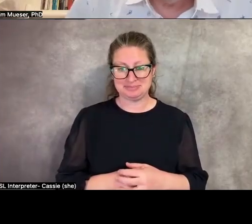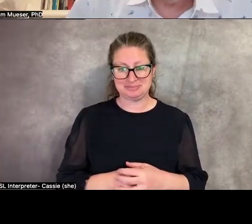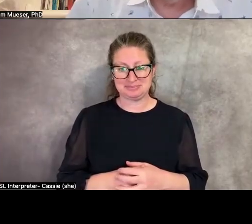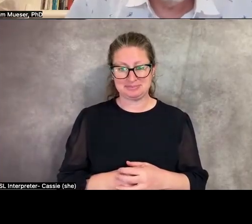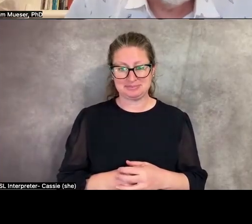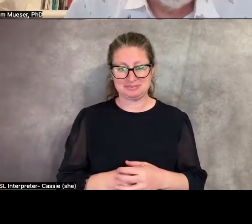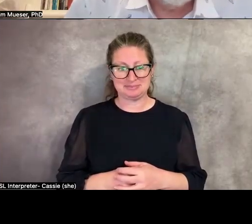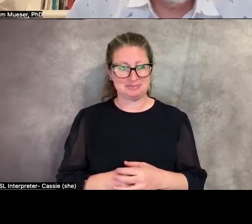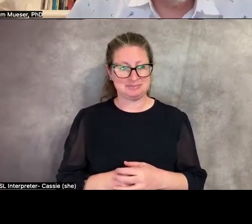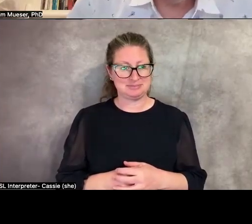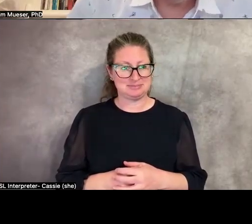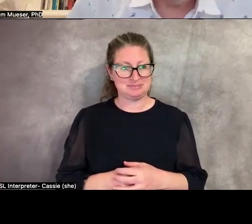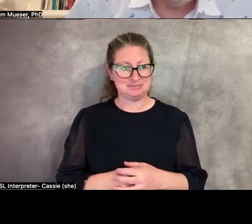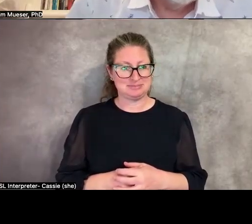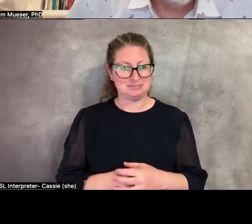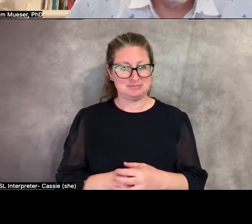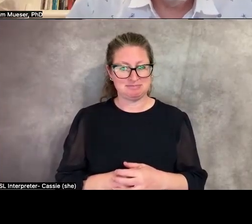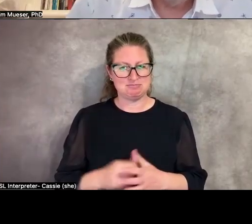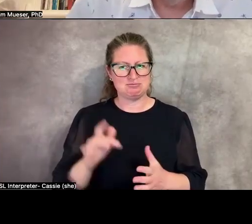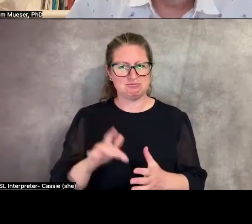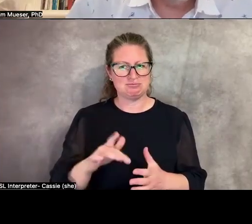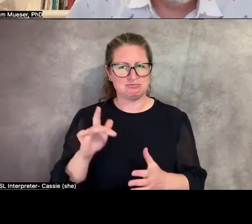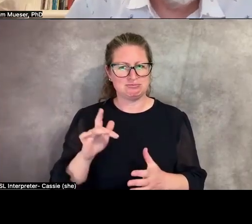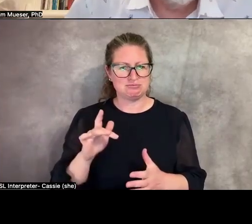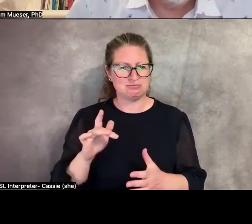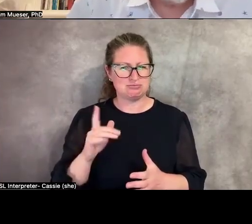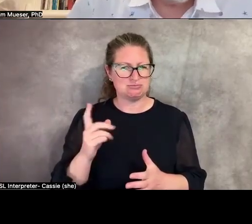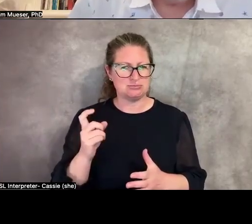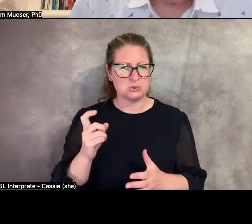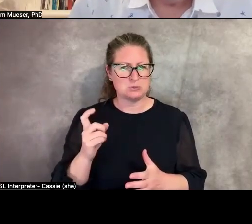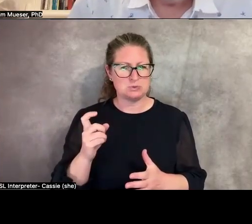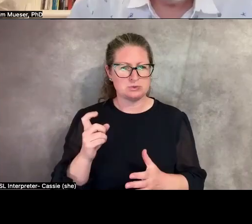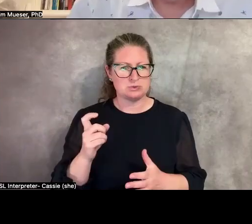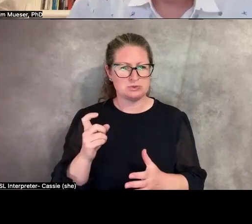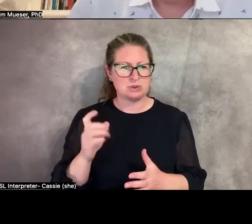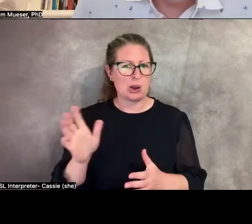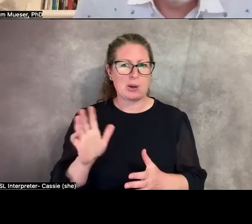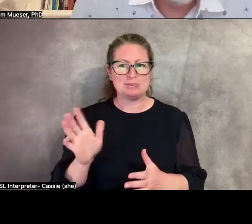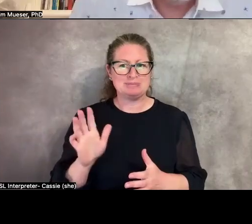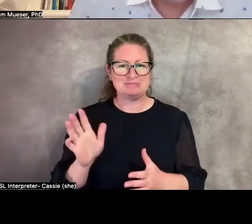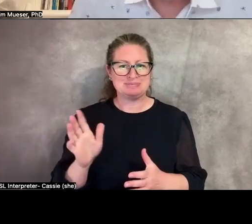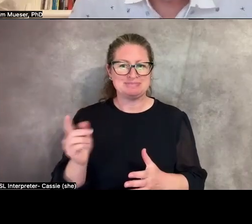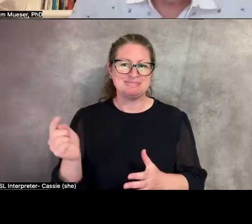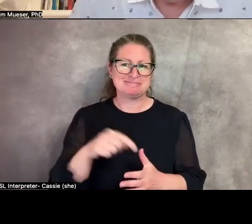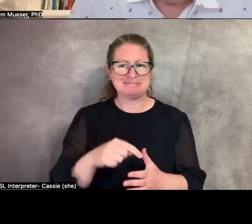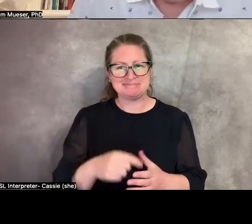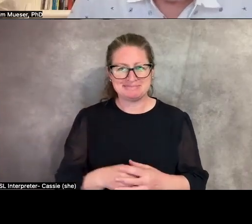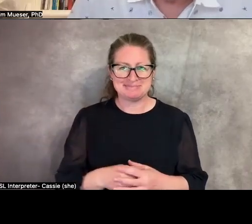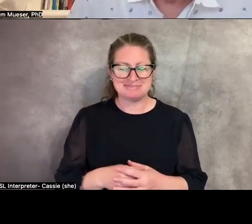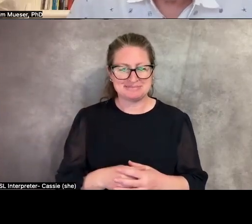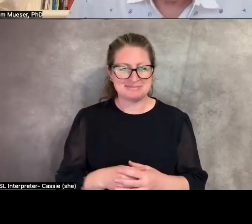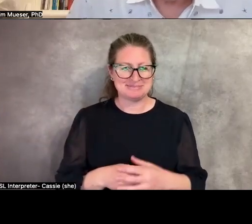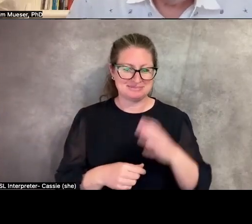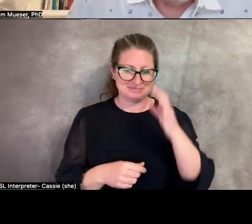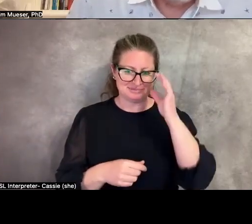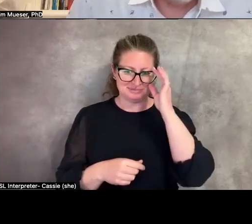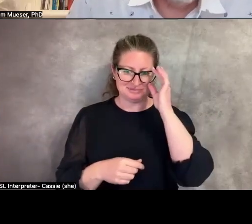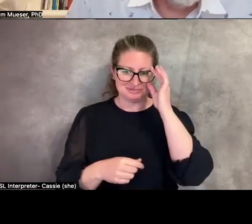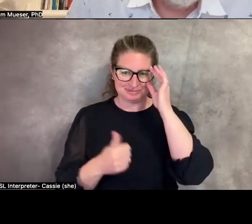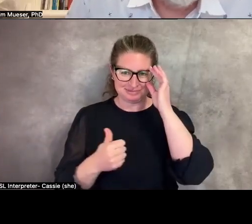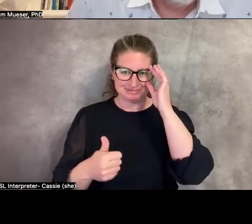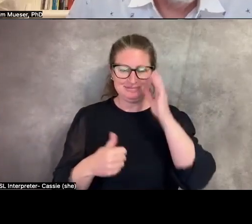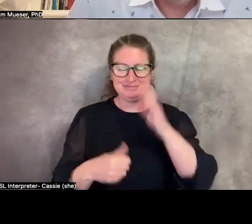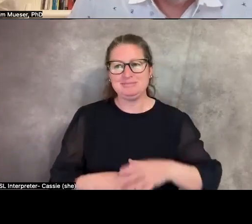And just you can tap it. Let's try one more. Go backwards.